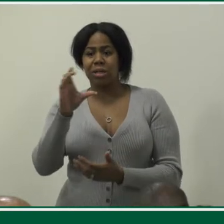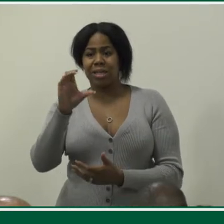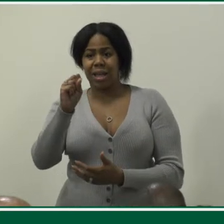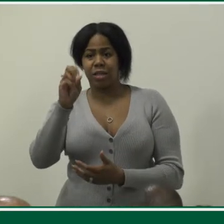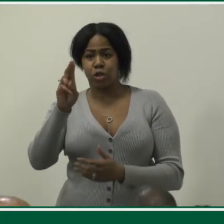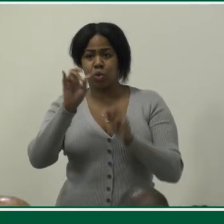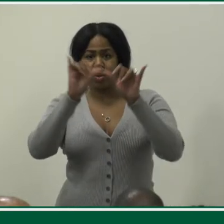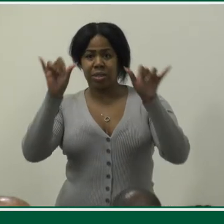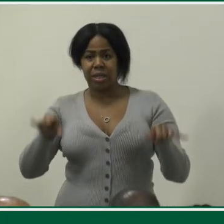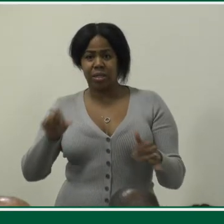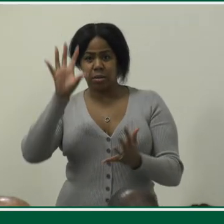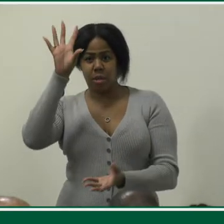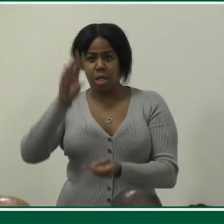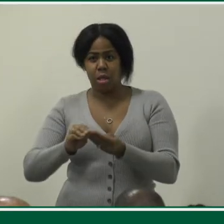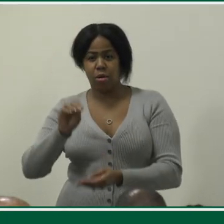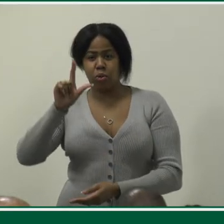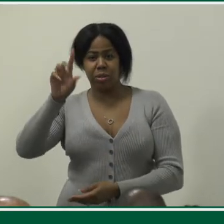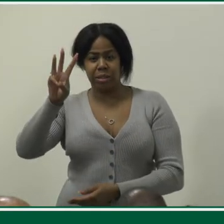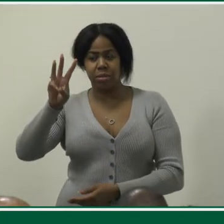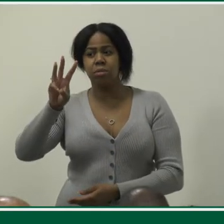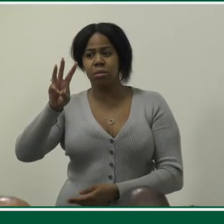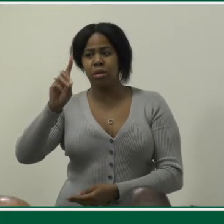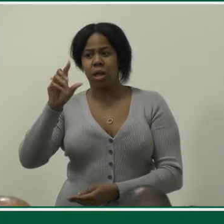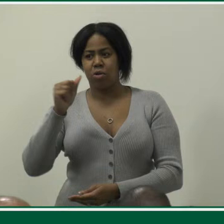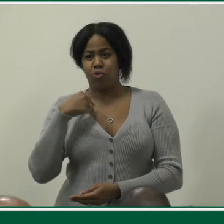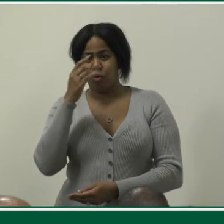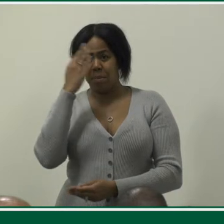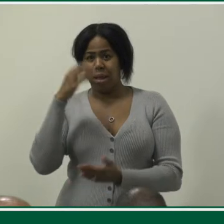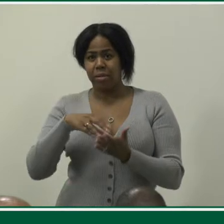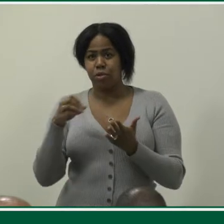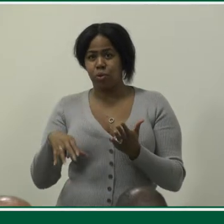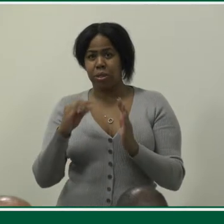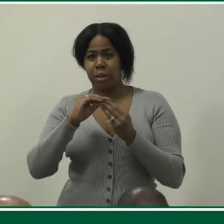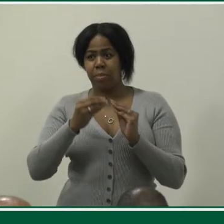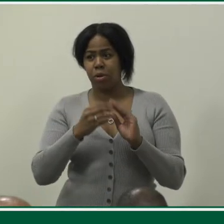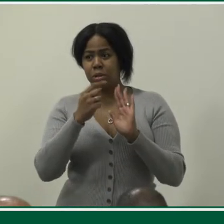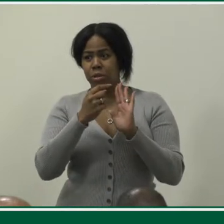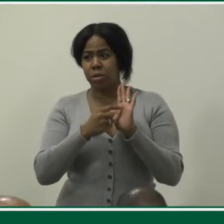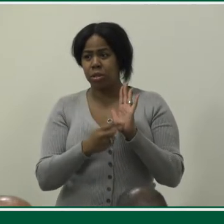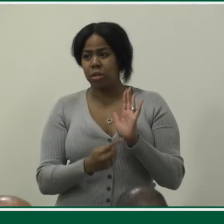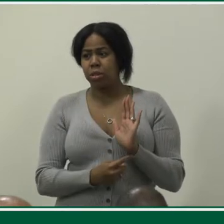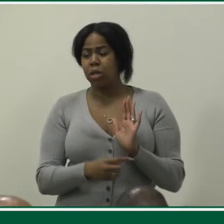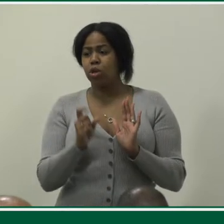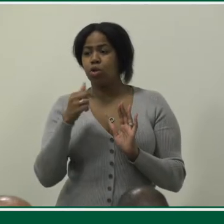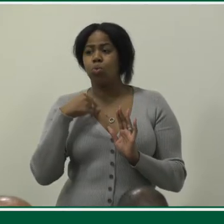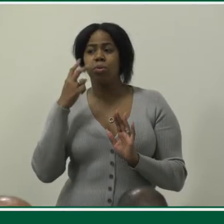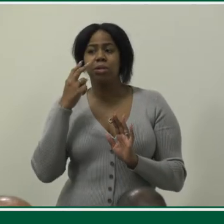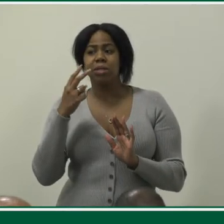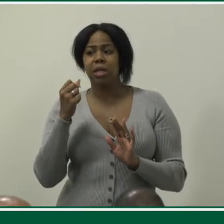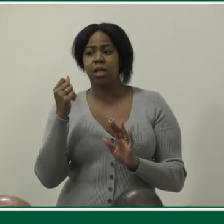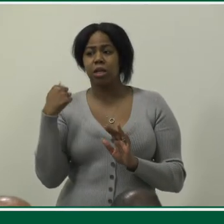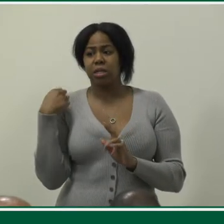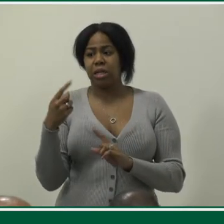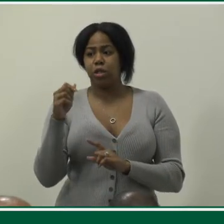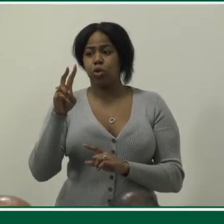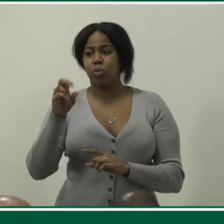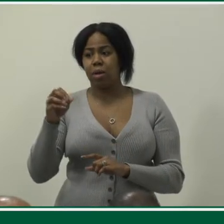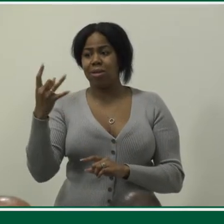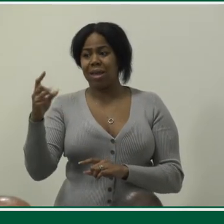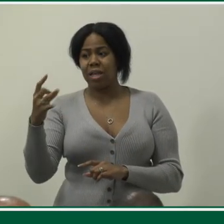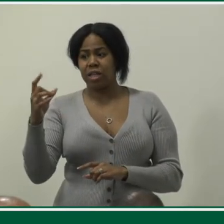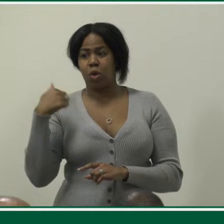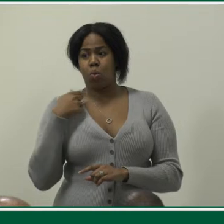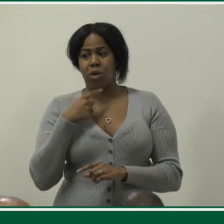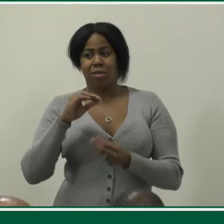total headcount or total enrollment of Black students. And as you'll see, since 2018, we have been the number one institution